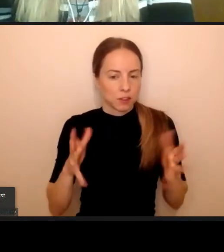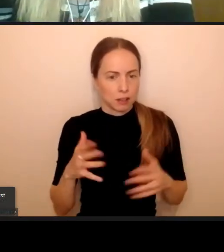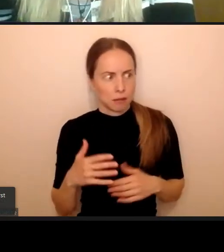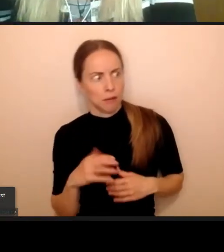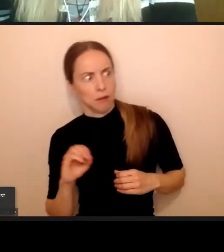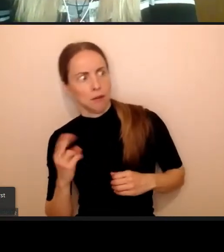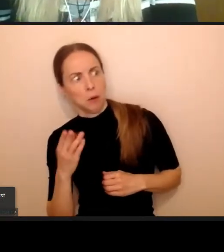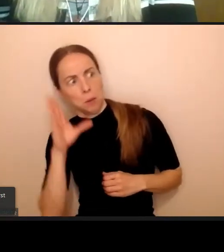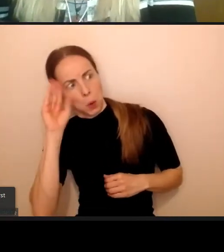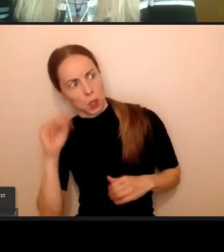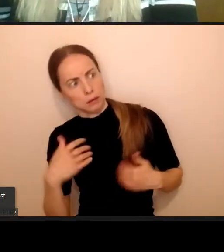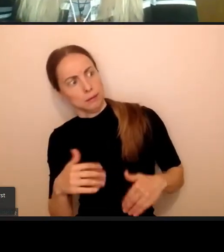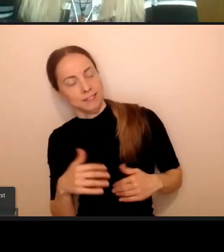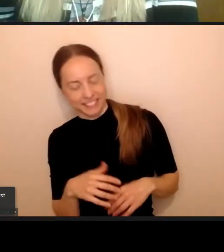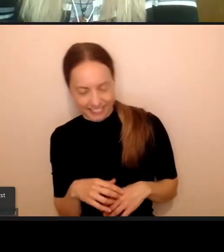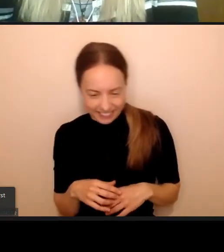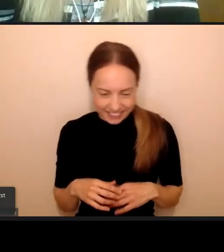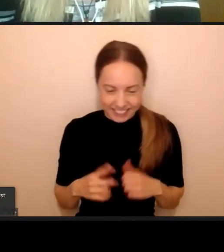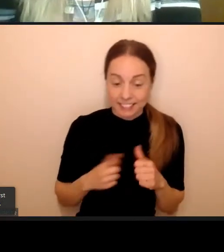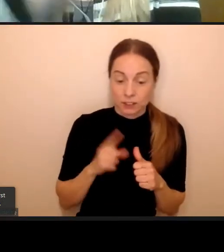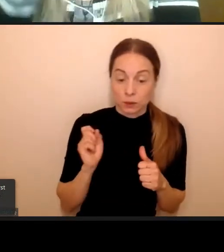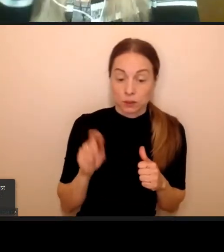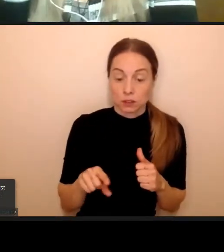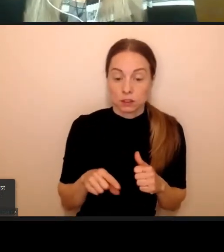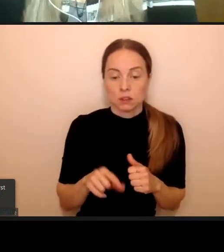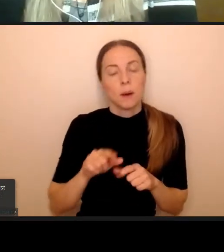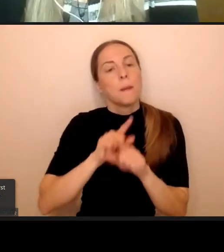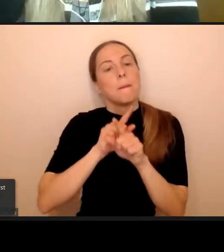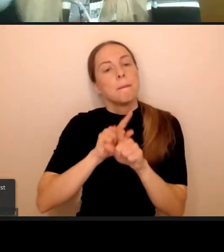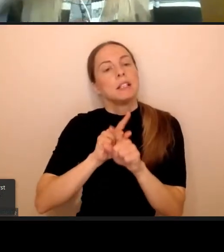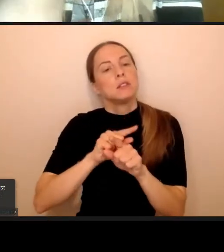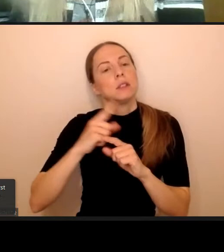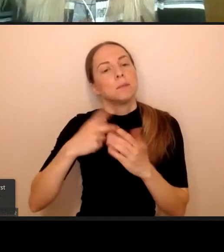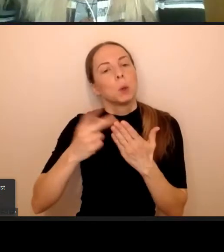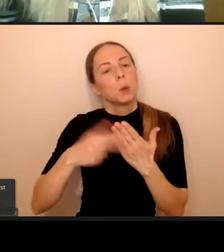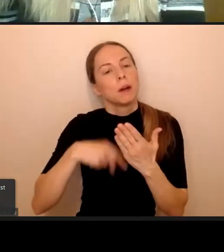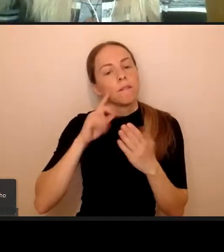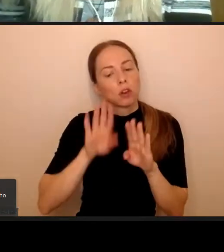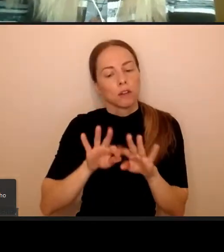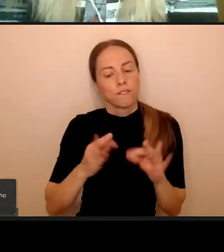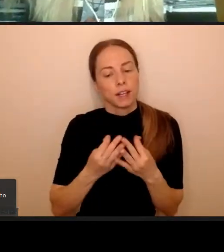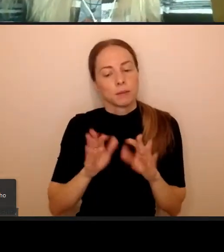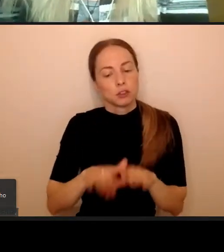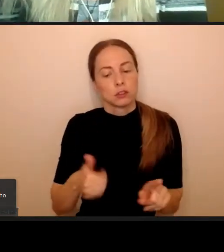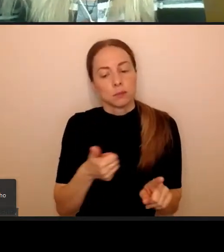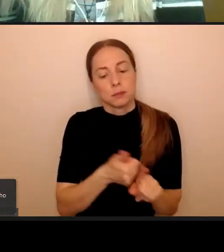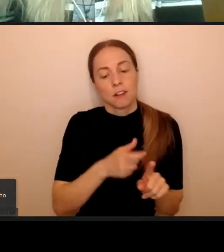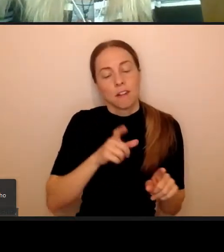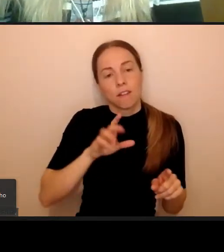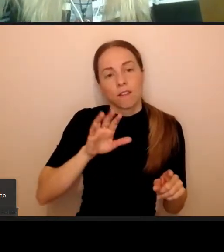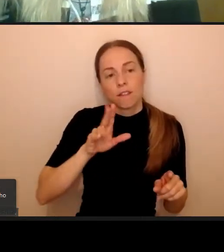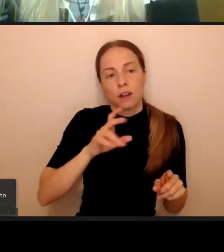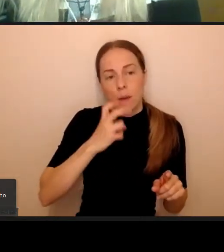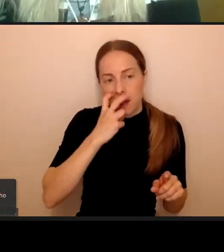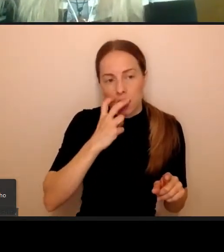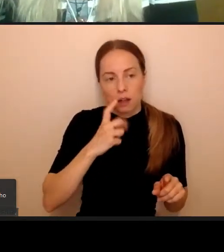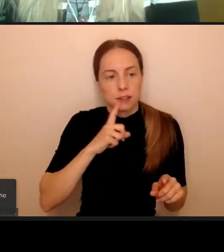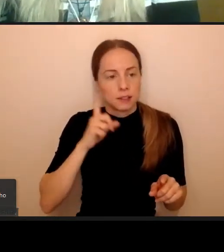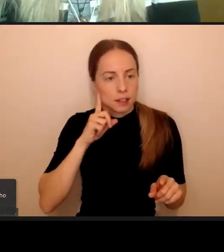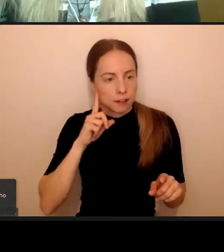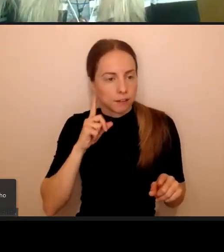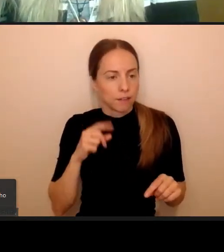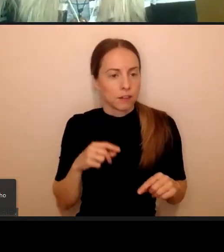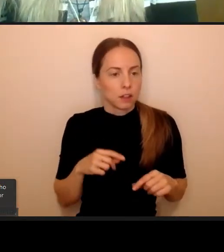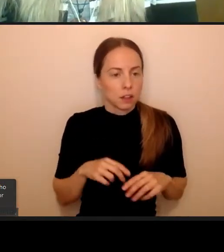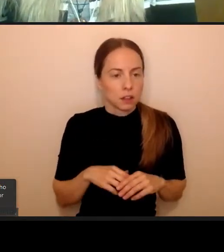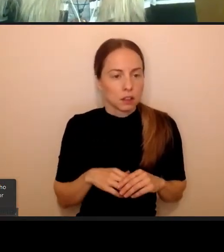here is asking whether the mentoring program for families of children who are blind or deaf is available through phone